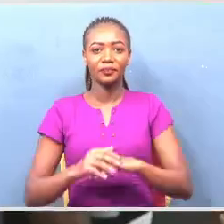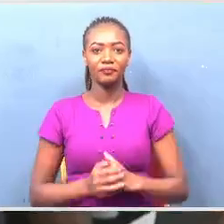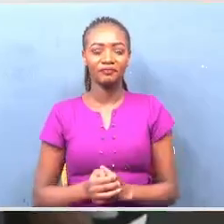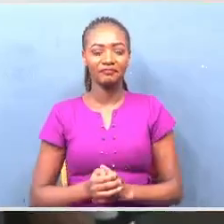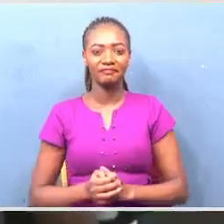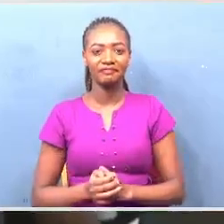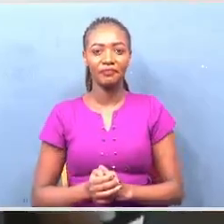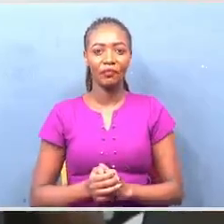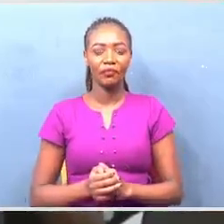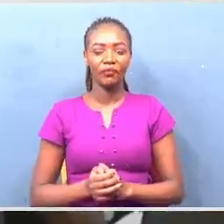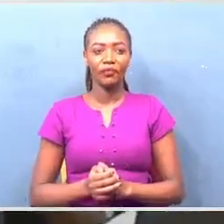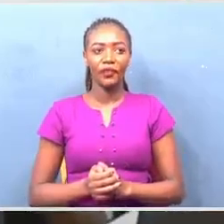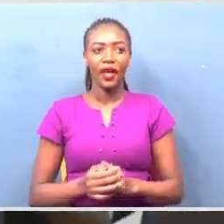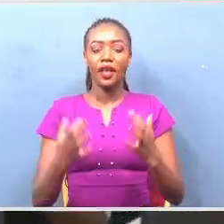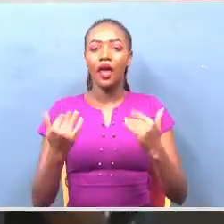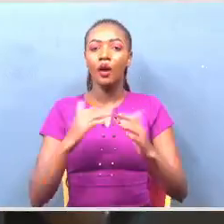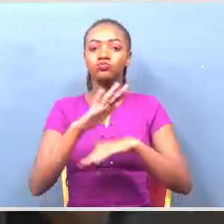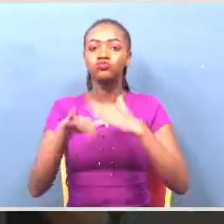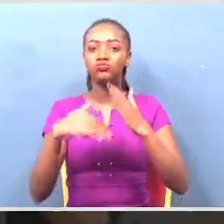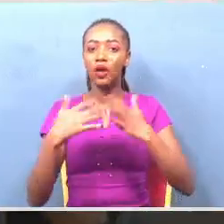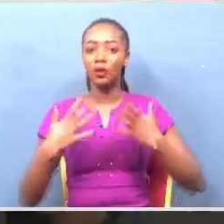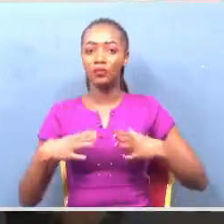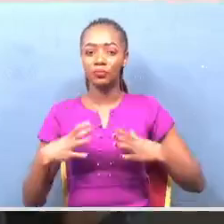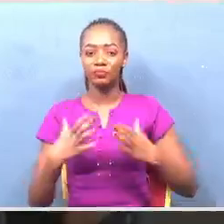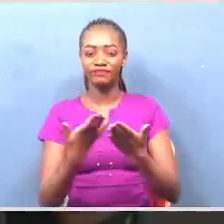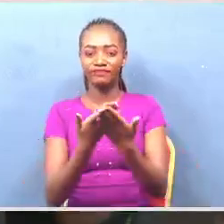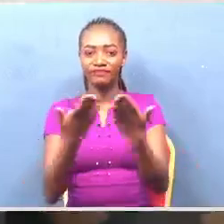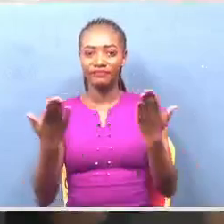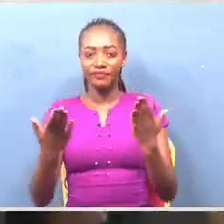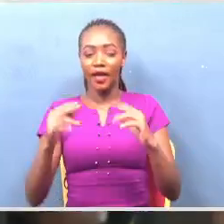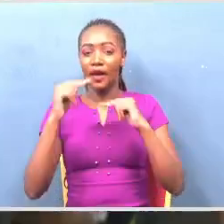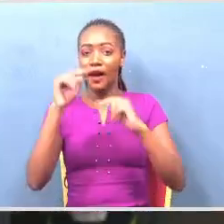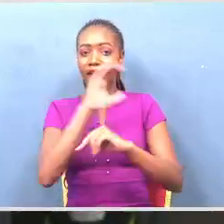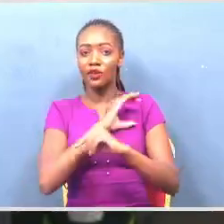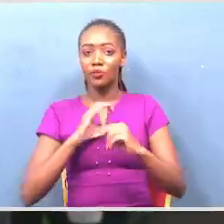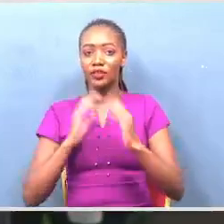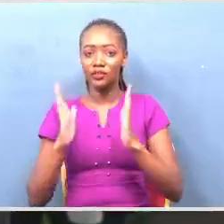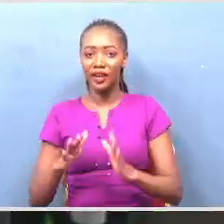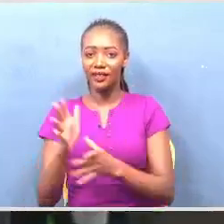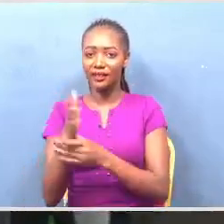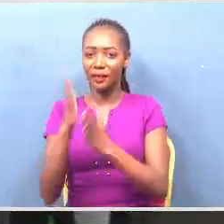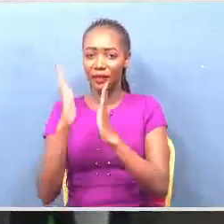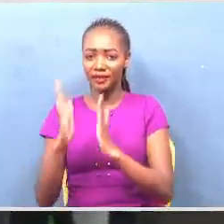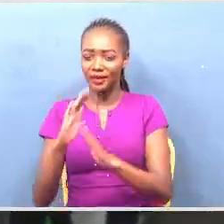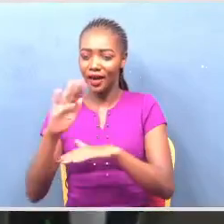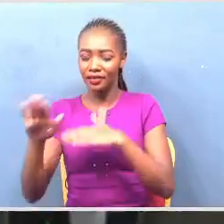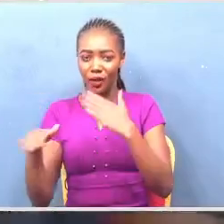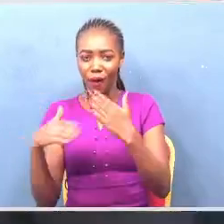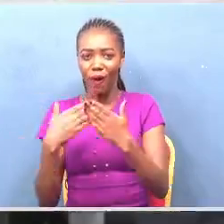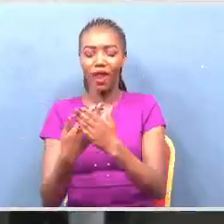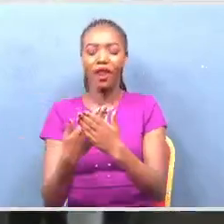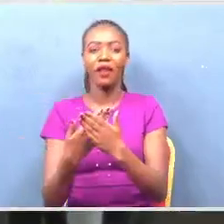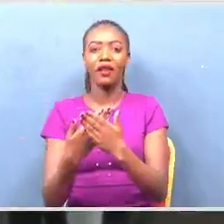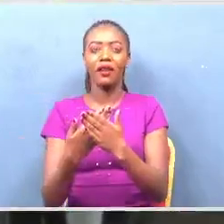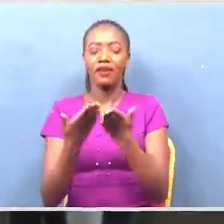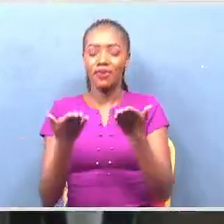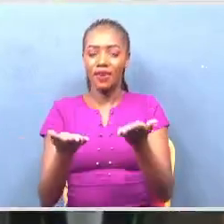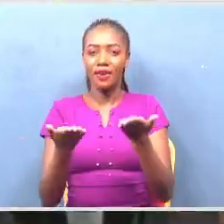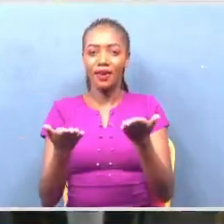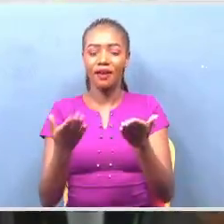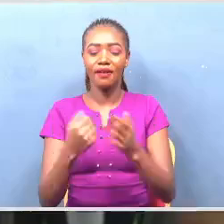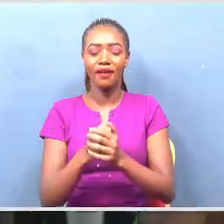Excellencies, ambassadors, and high commissioners present, your lordships, the